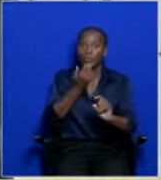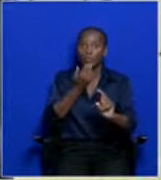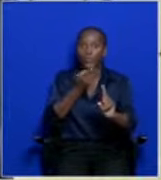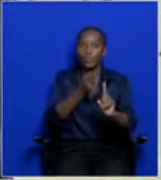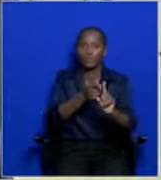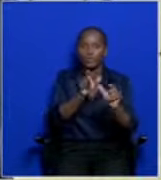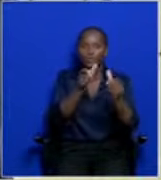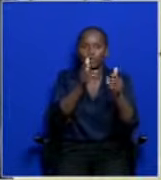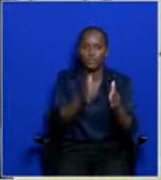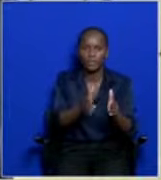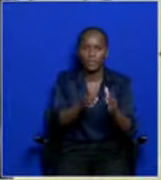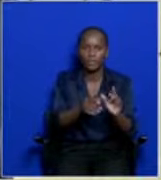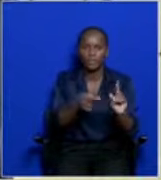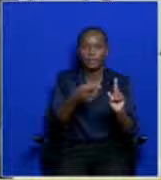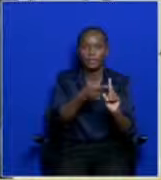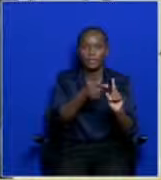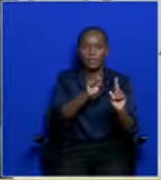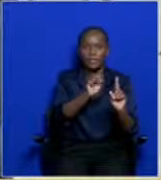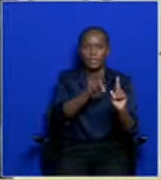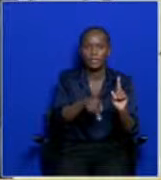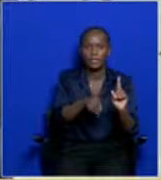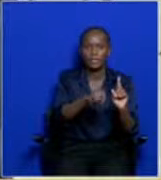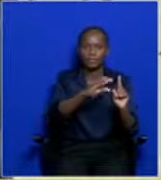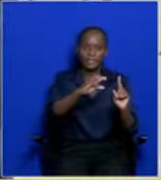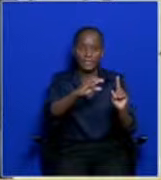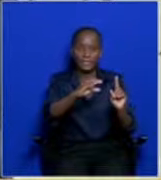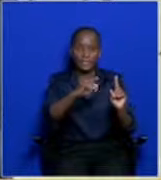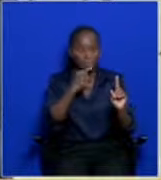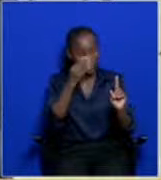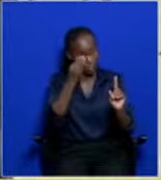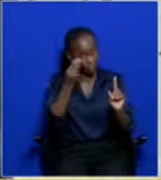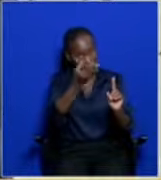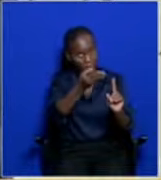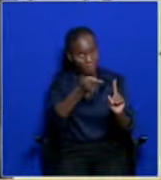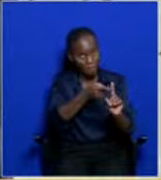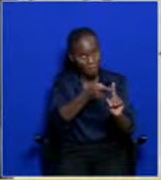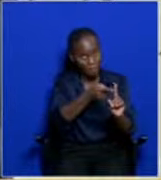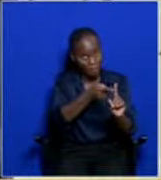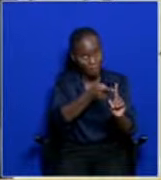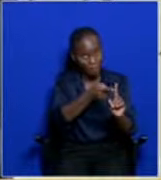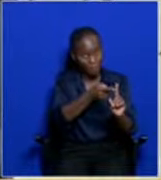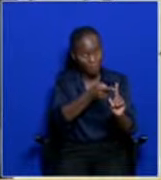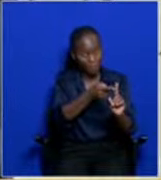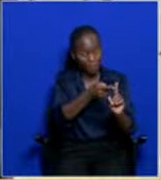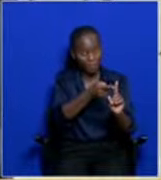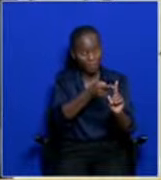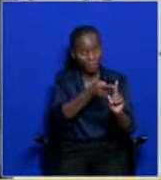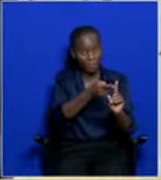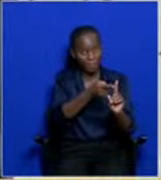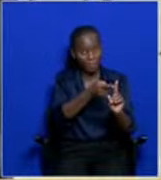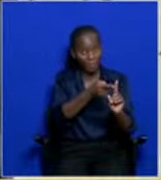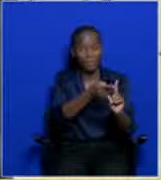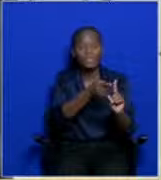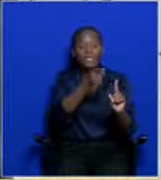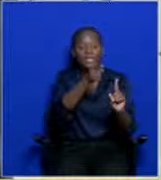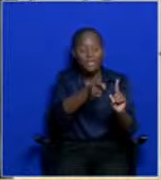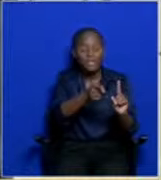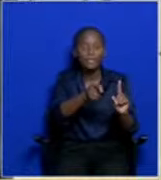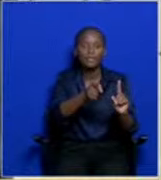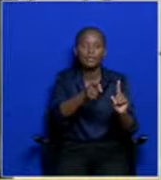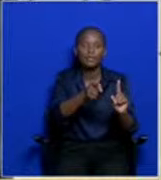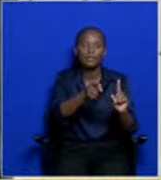I informed him, and he also exchanged the same photos with me. I remember in our WhatsApp